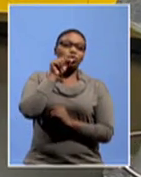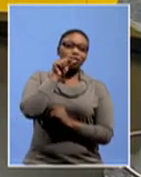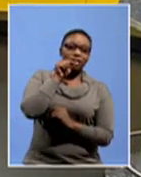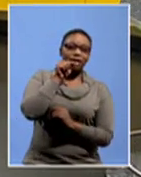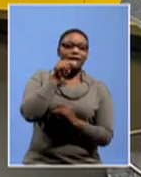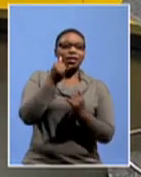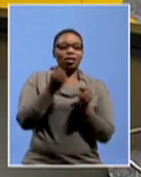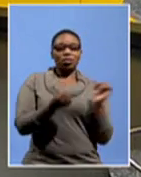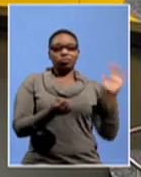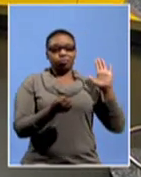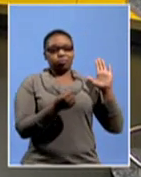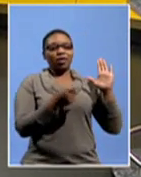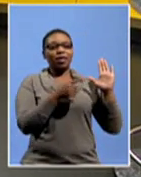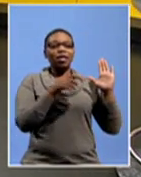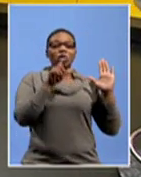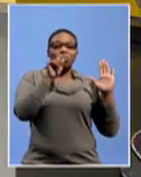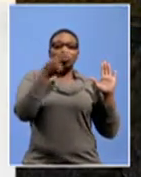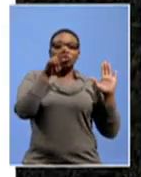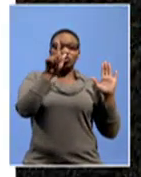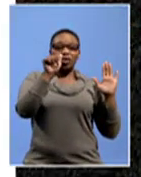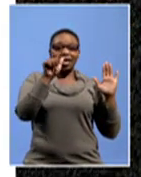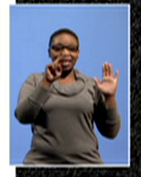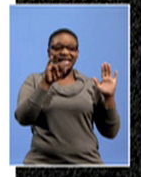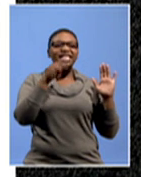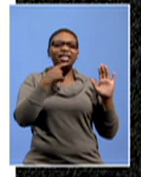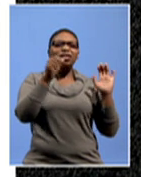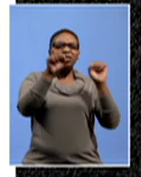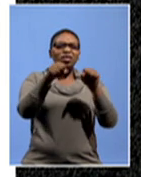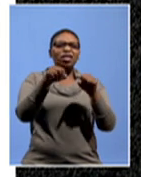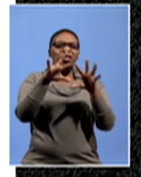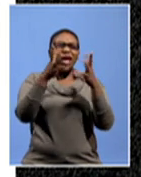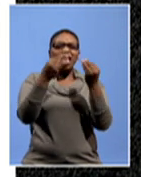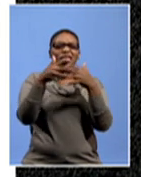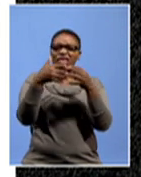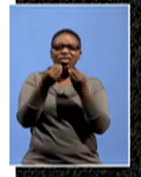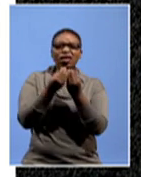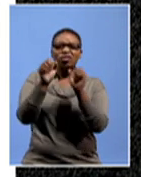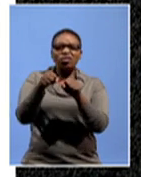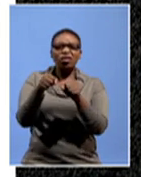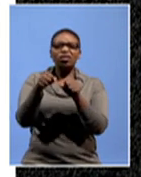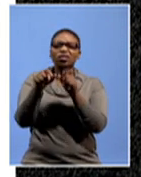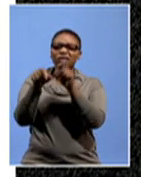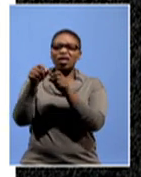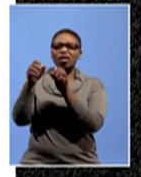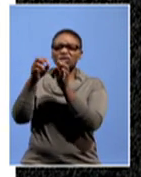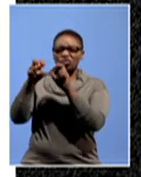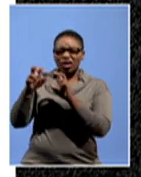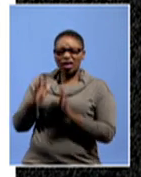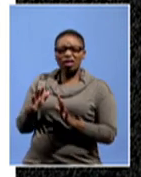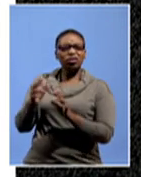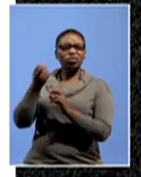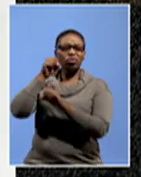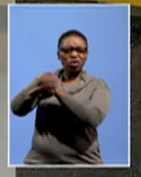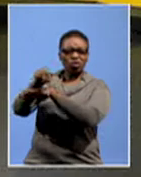and there it comes up. Tulani says, yes, anything from, yes, predictably, Stratcom journalists I ignore. I imagine